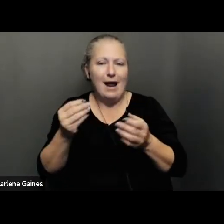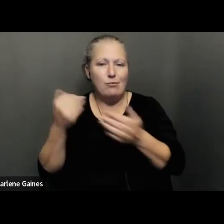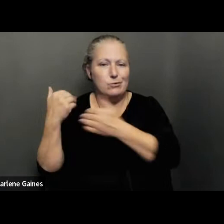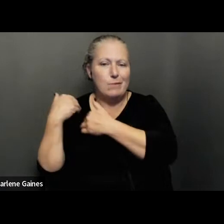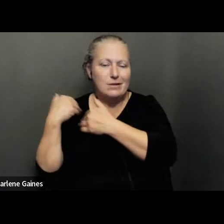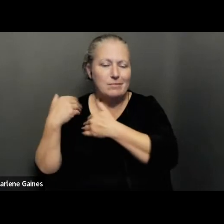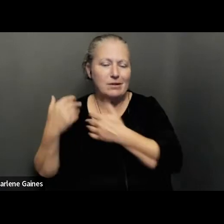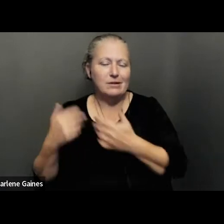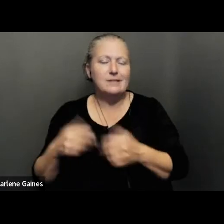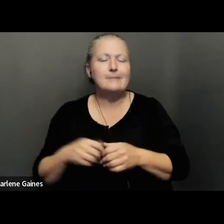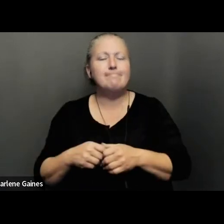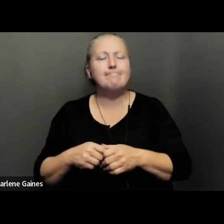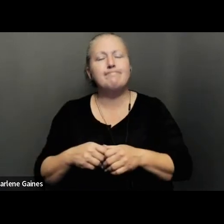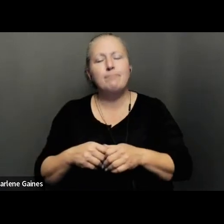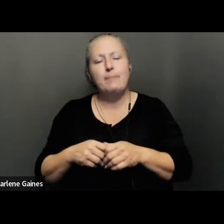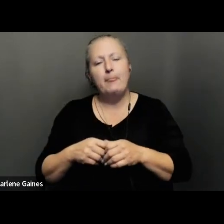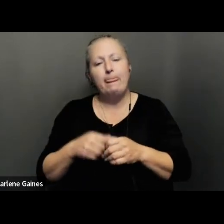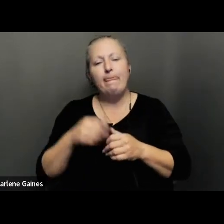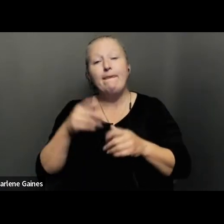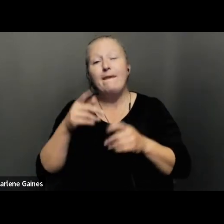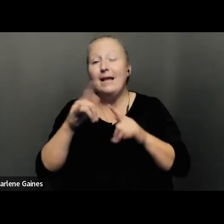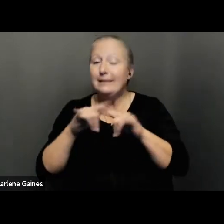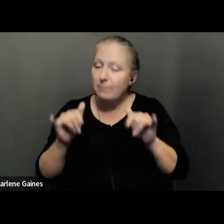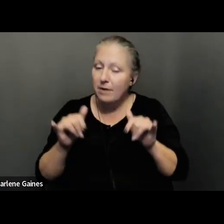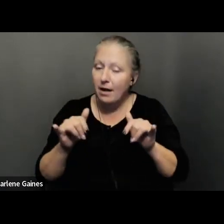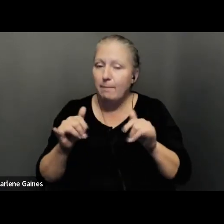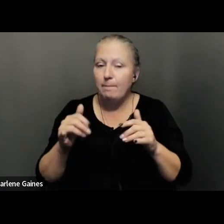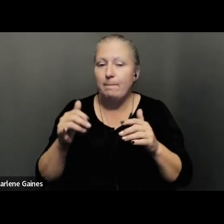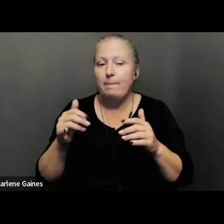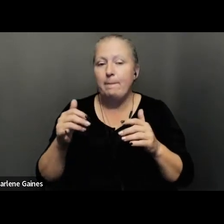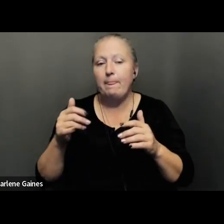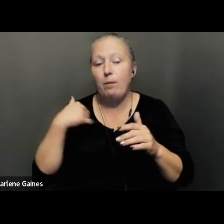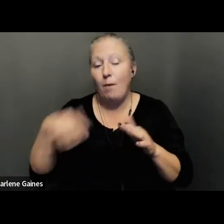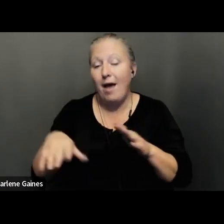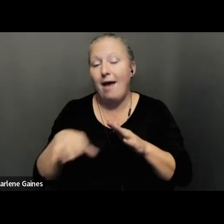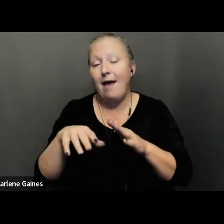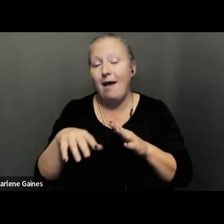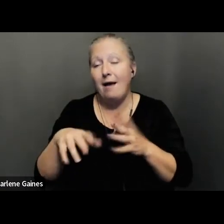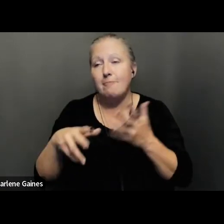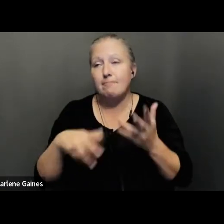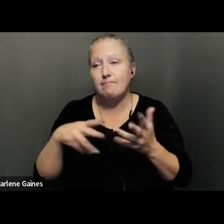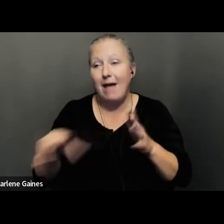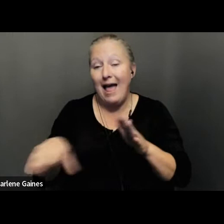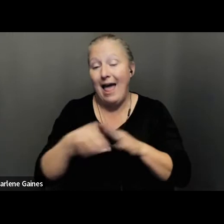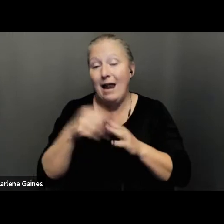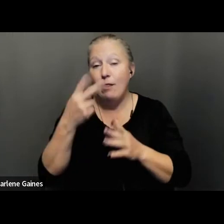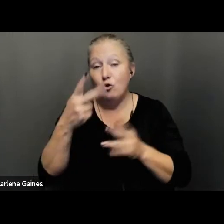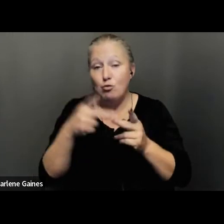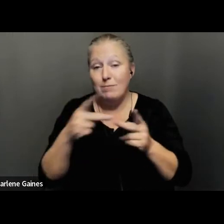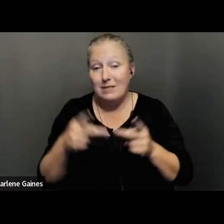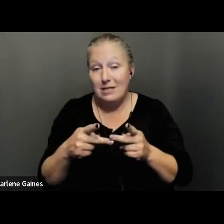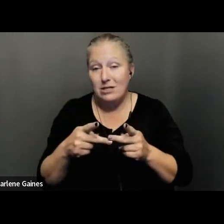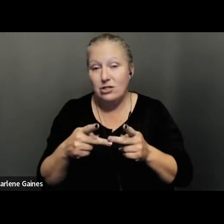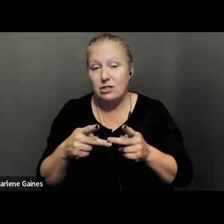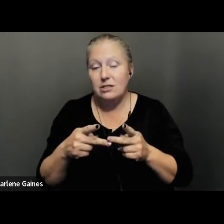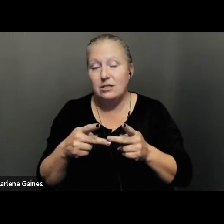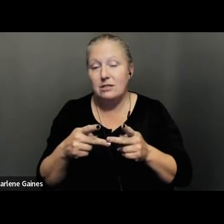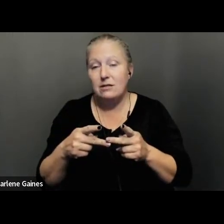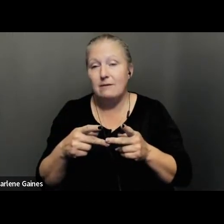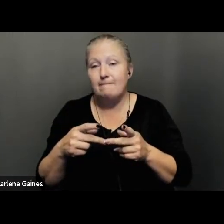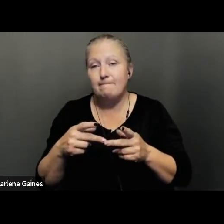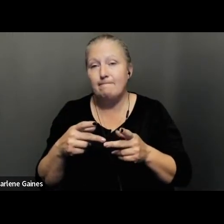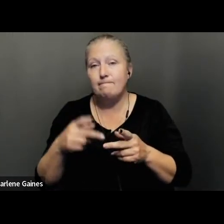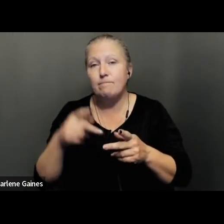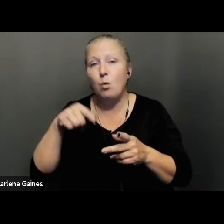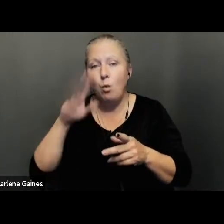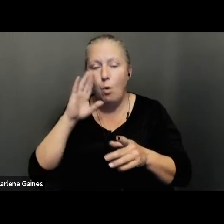responsibilities. At the same time that we're adding the 2 positions or making 2 positions, this